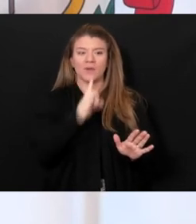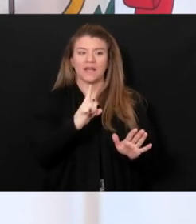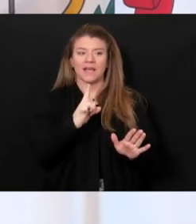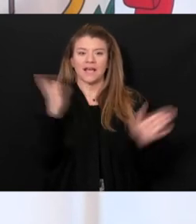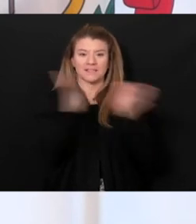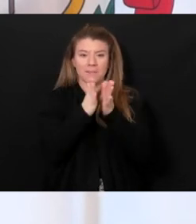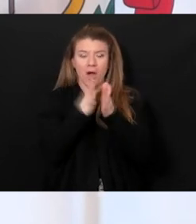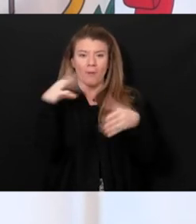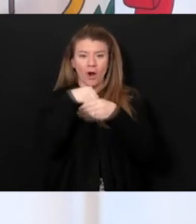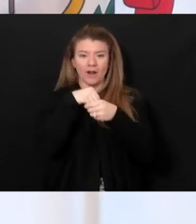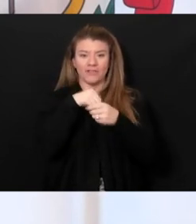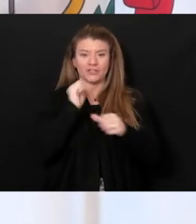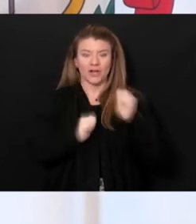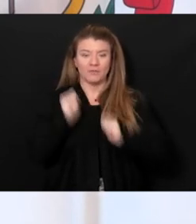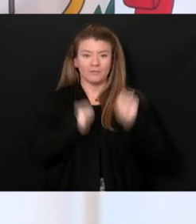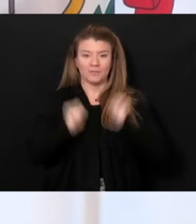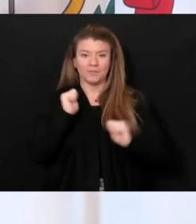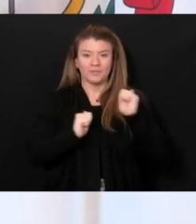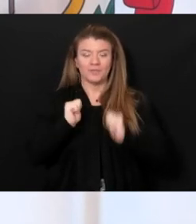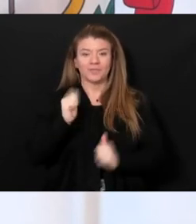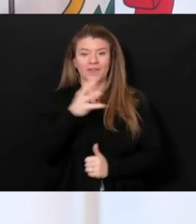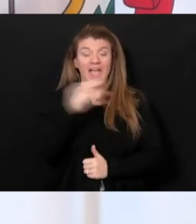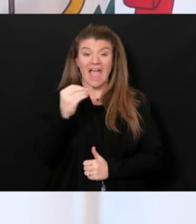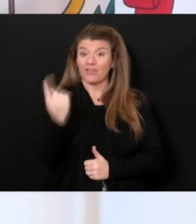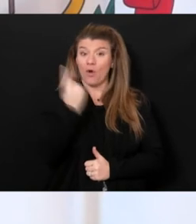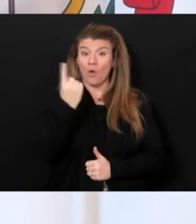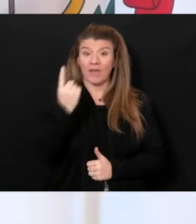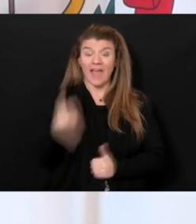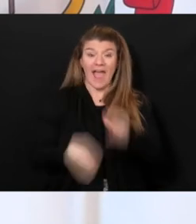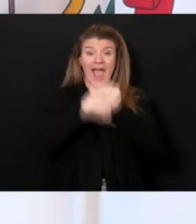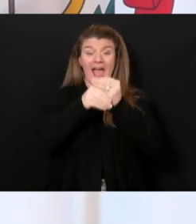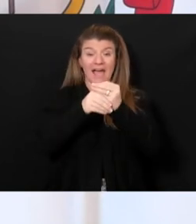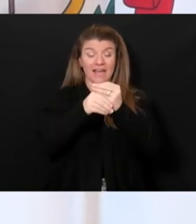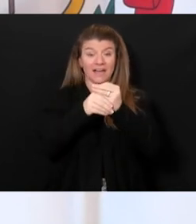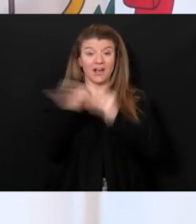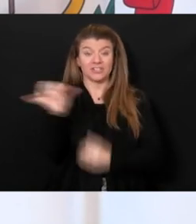of the show. And the only other thing I would add is